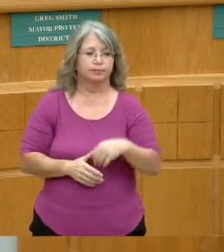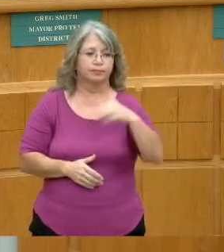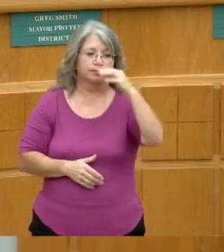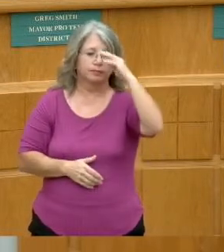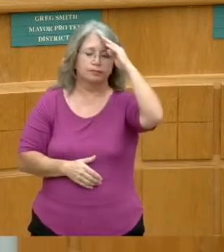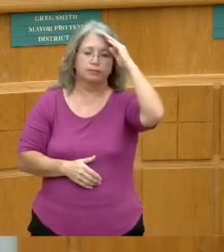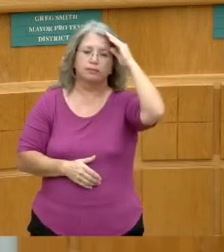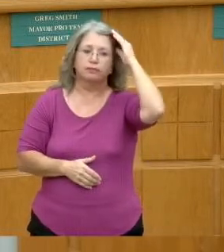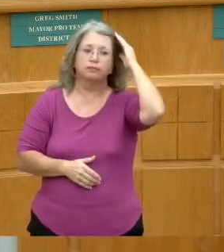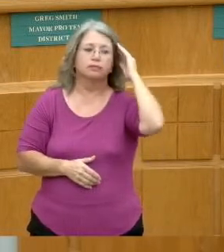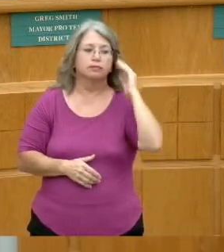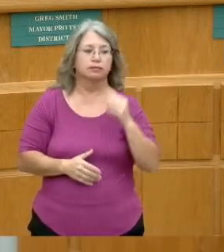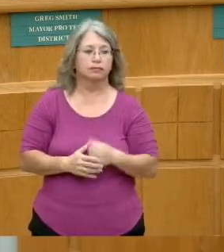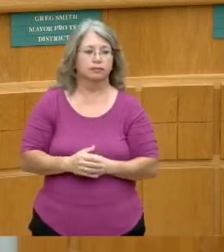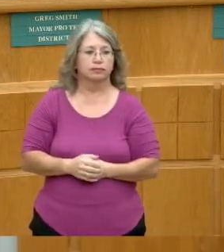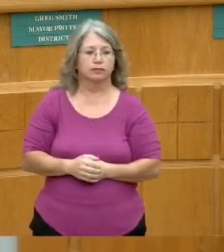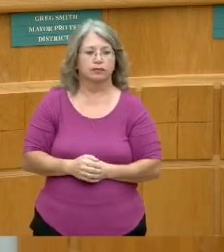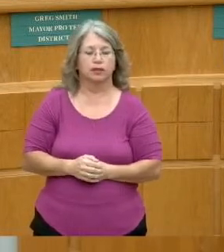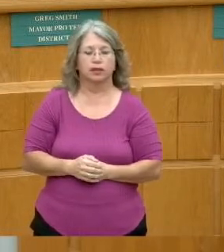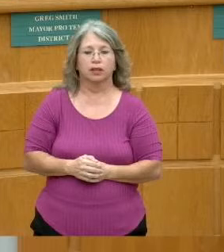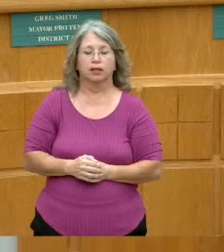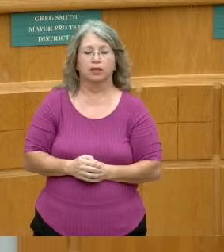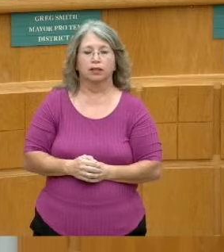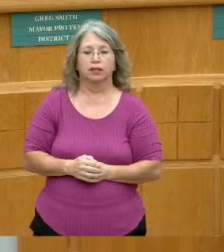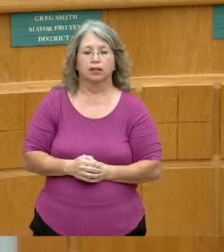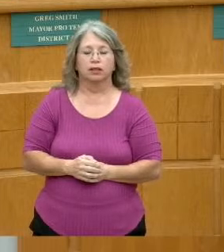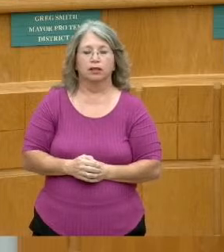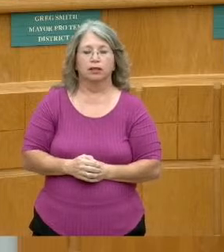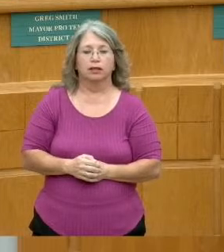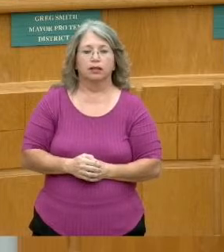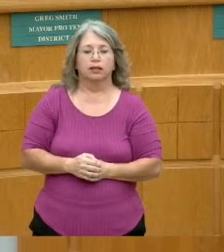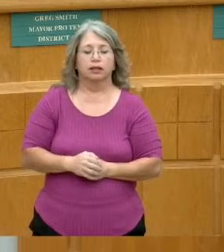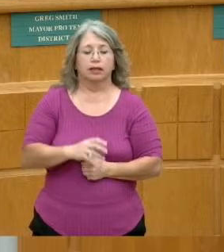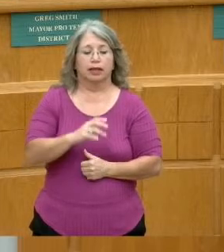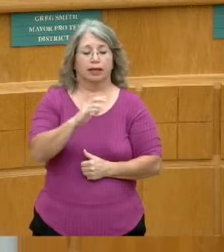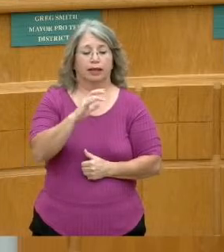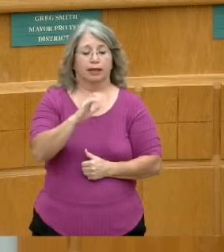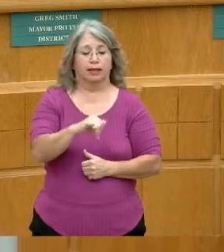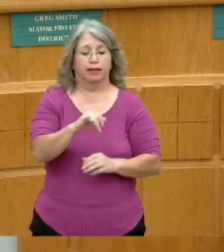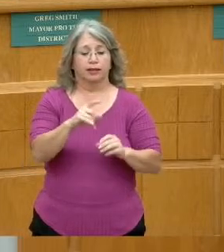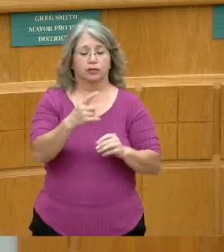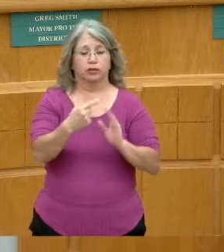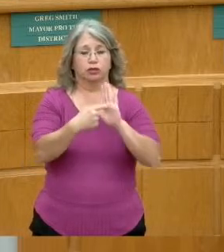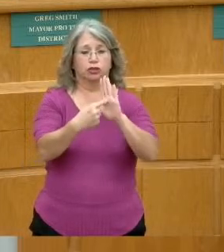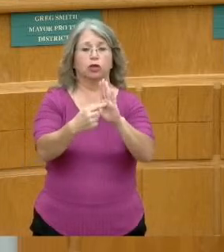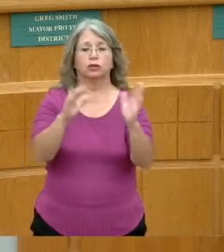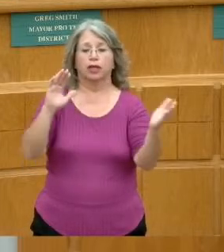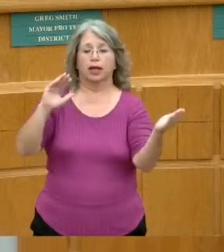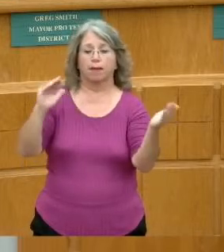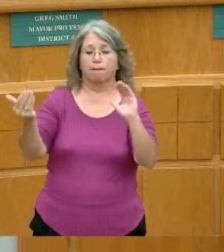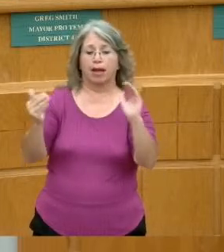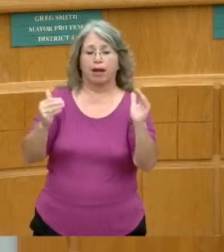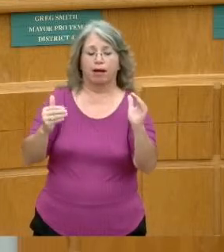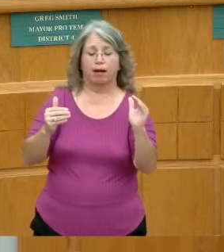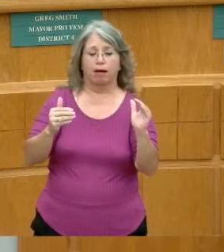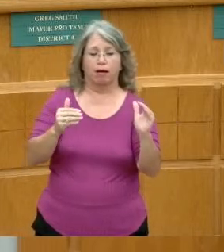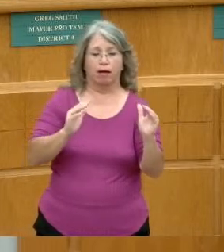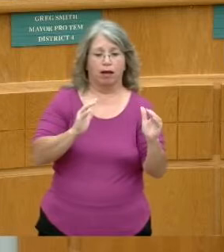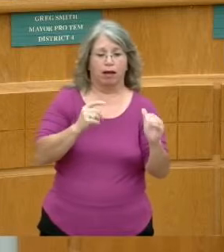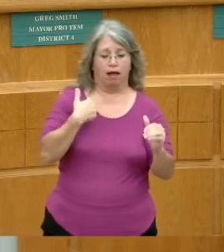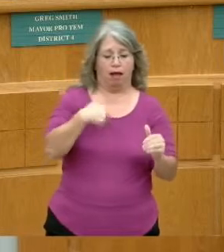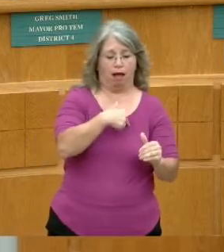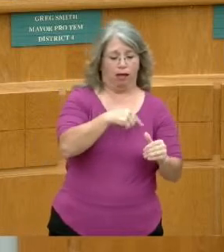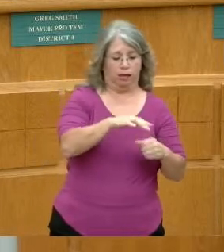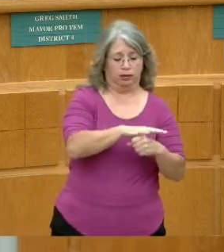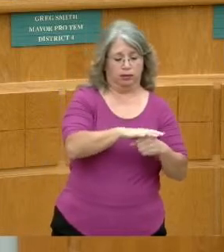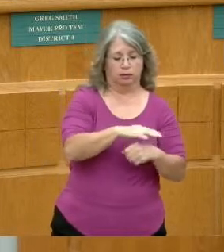Okay, this next figure we like to show because it gives us a comparison between us and San Antonio. And we do this comparison because, let's